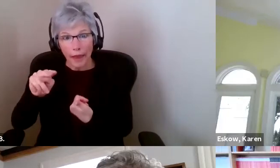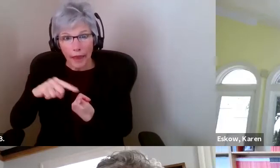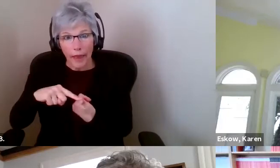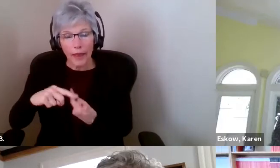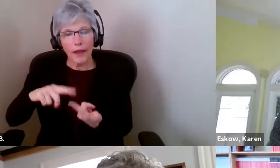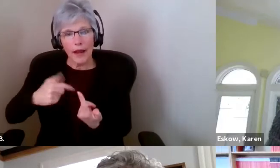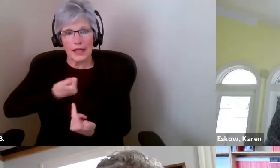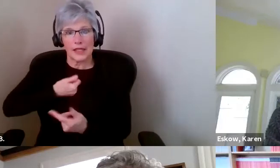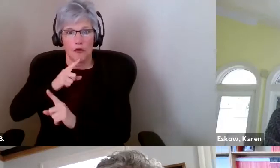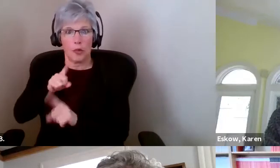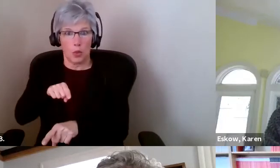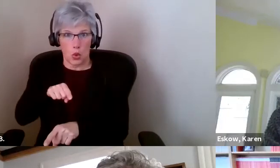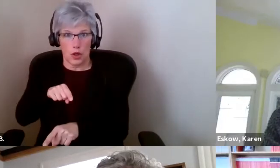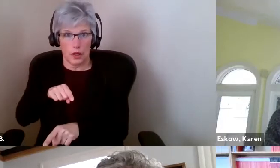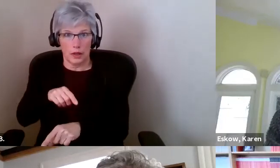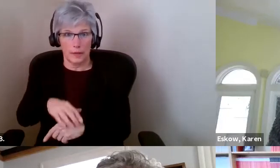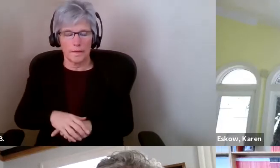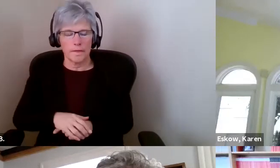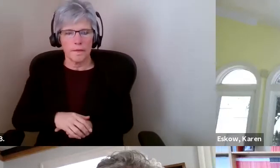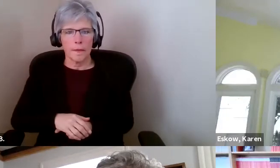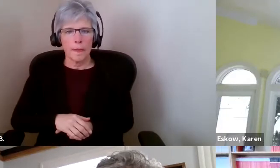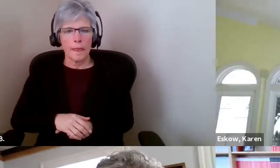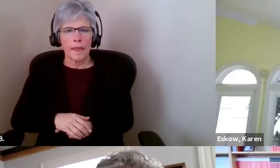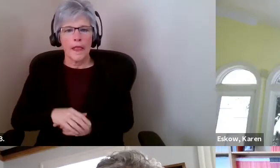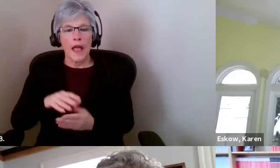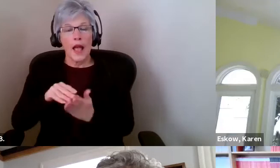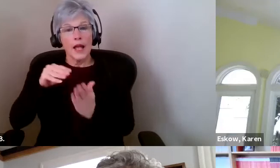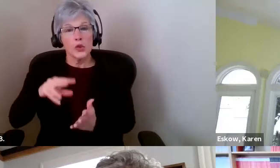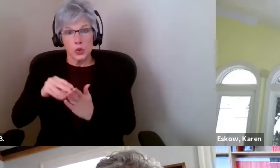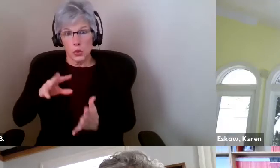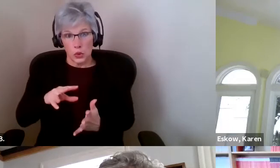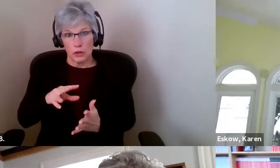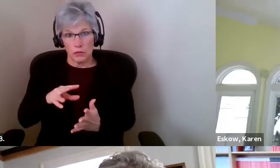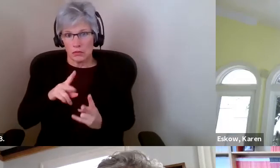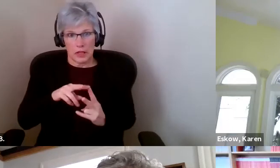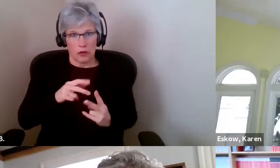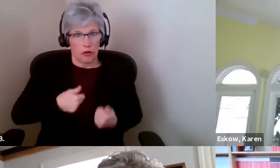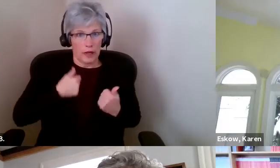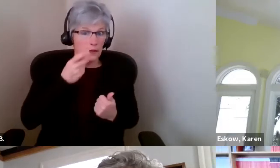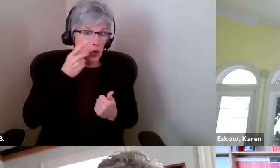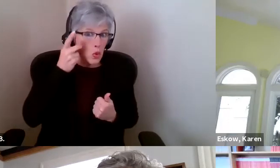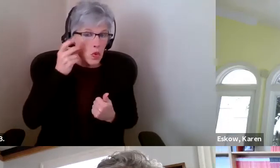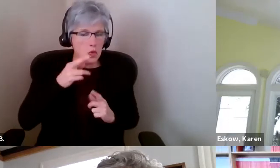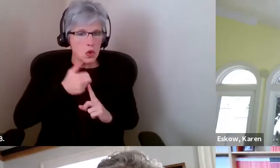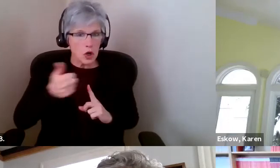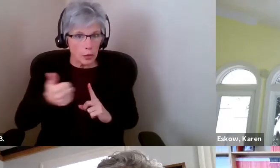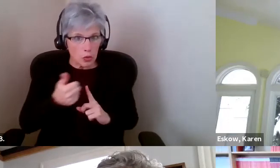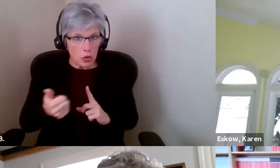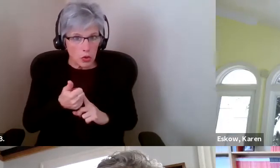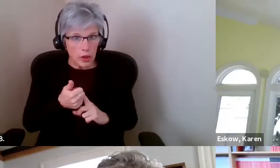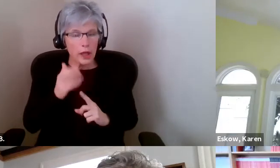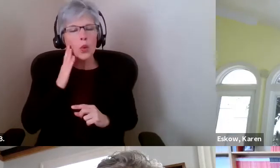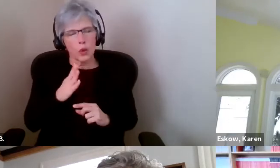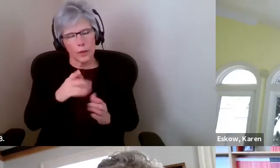students will be required, students who are either commuters or residential students will be required to take tests every